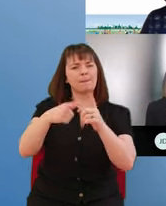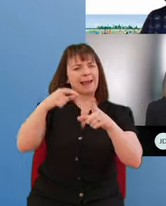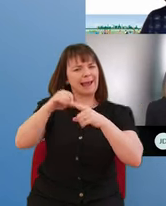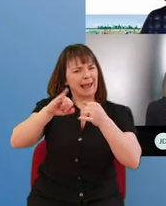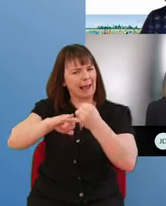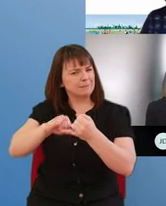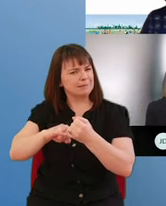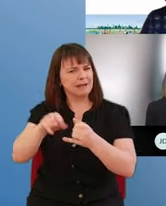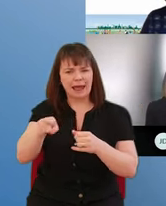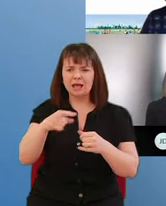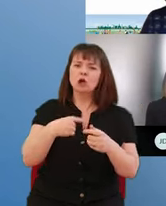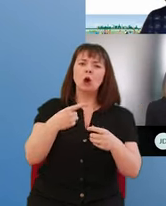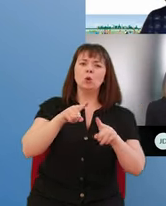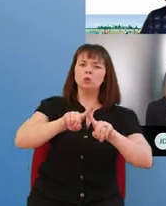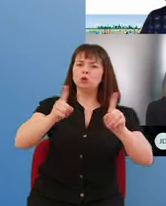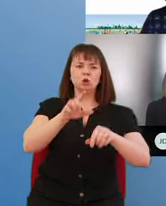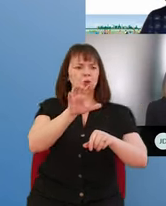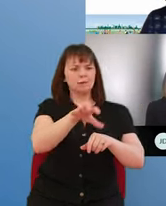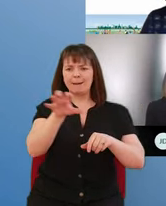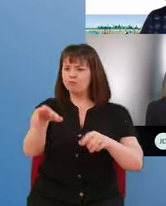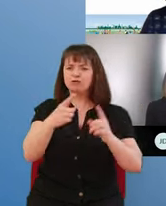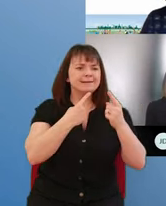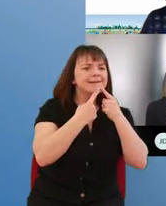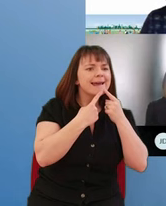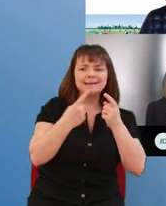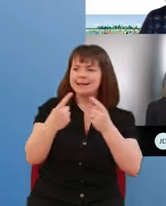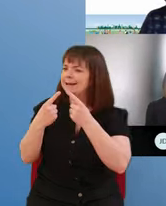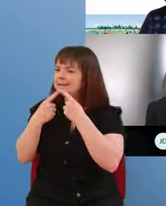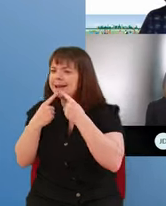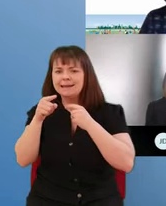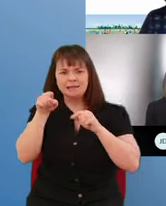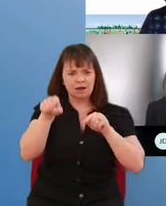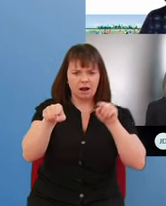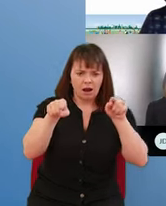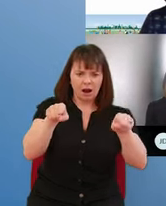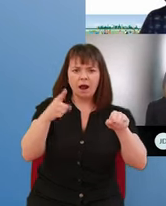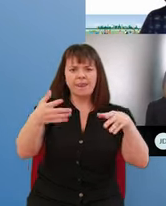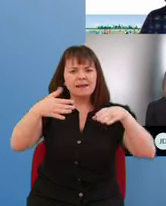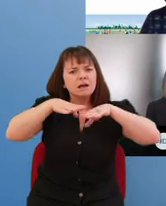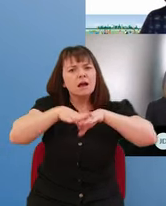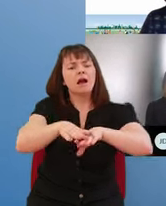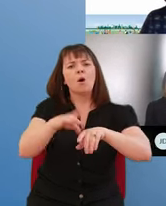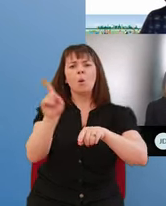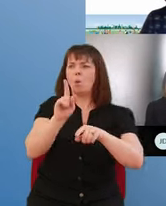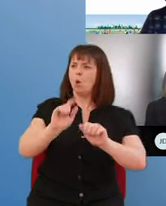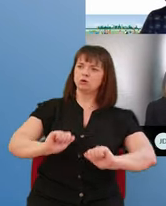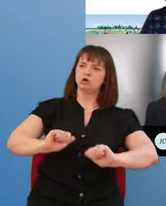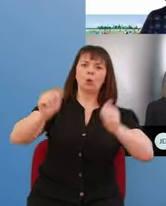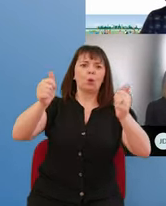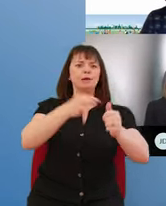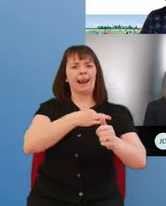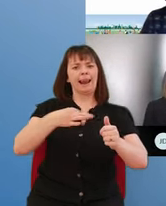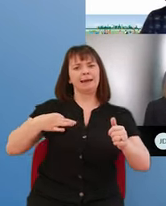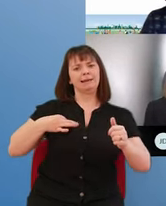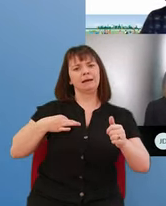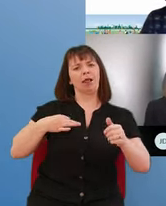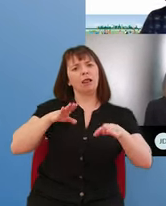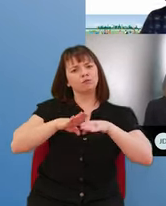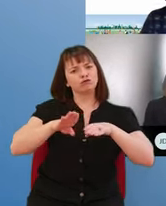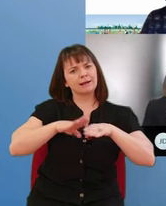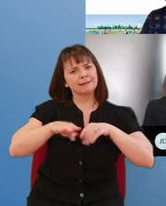Diabetes Audit actually than it is in QoF, but everything, or almost everything, that's included in the National Diabetes Audit is actually within